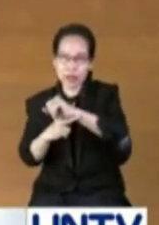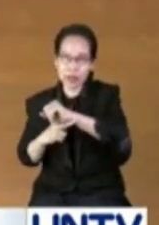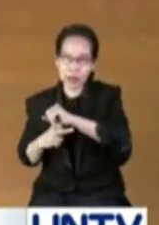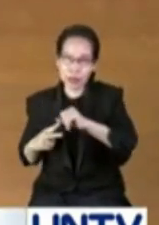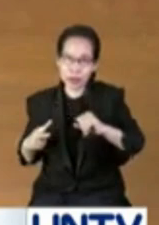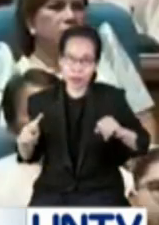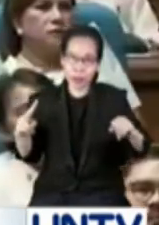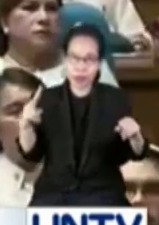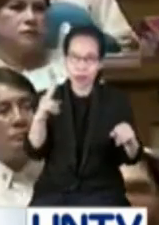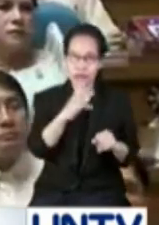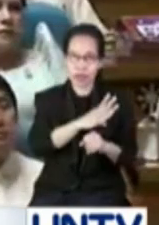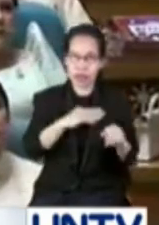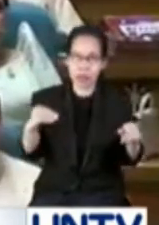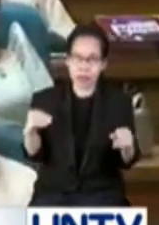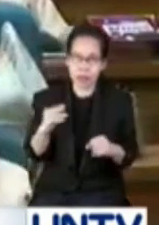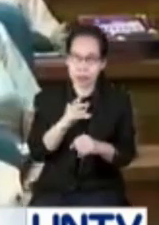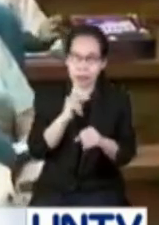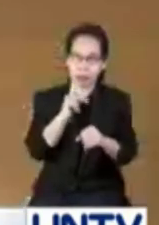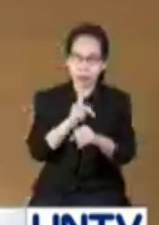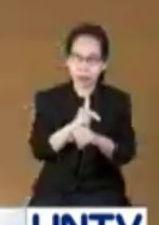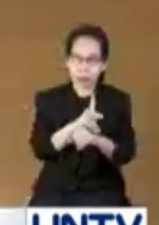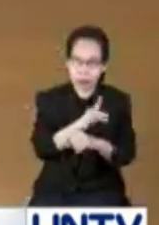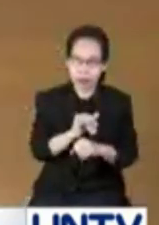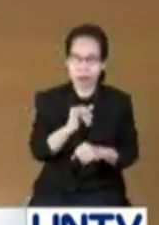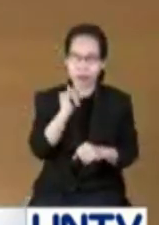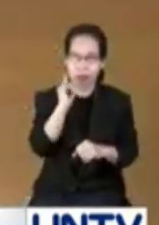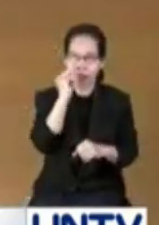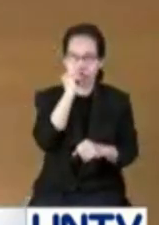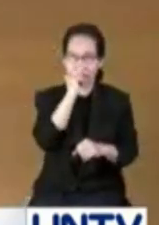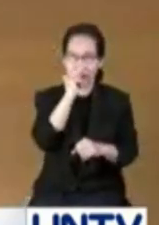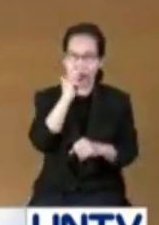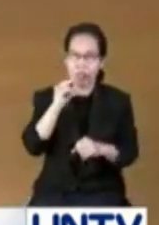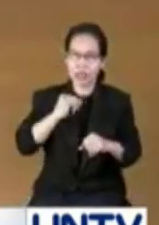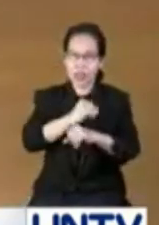and the Panay-Guimaras-Negros Island Bridges,